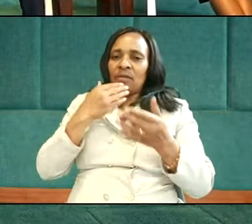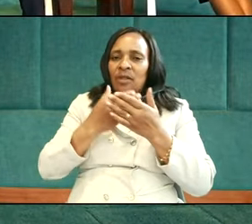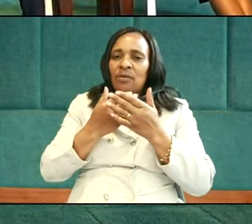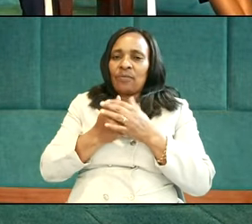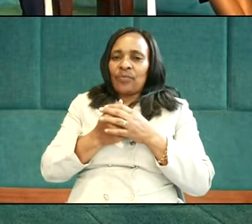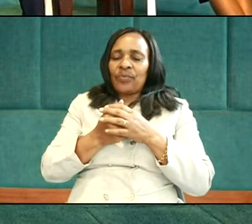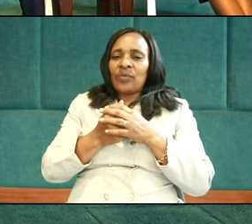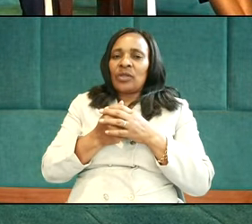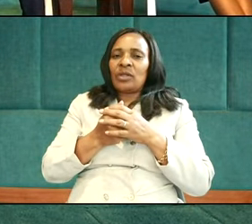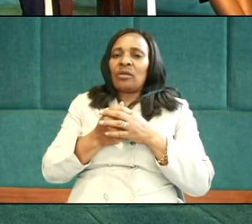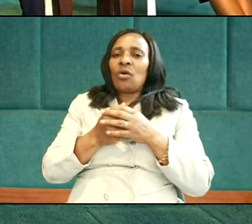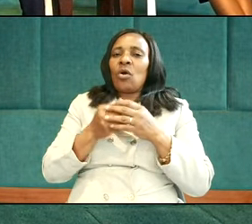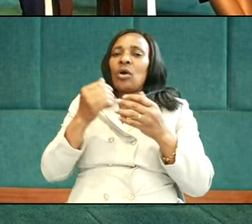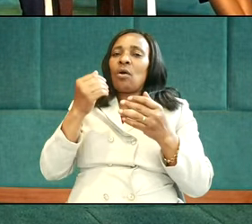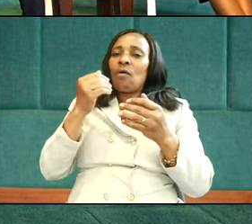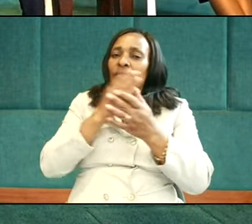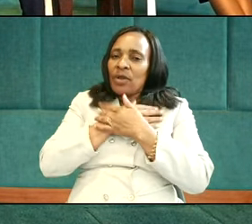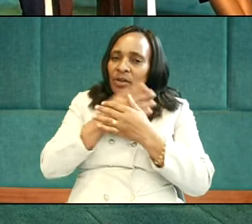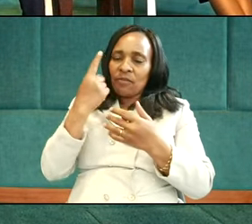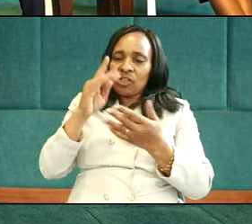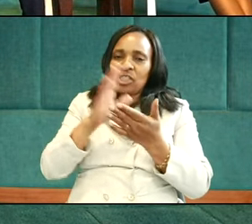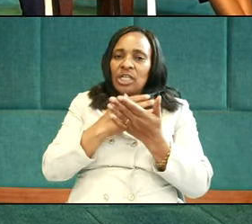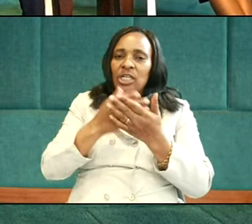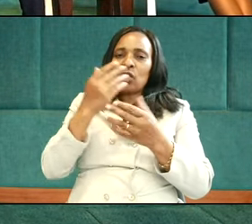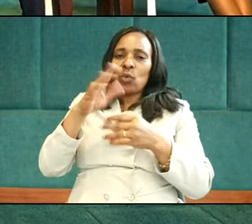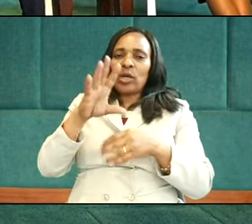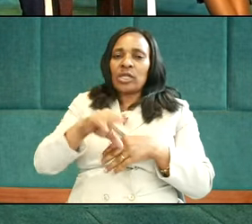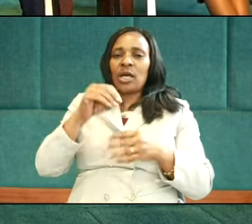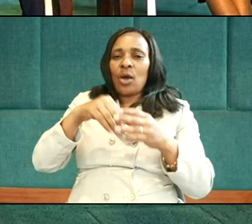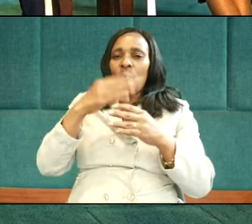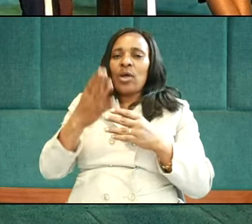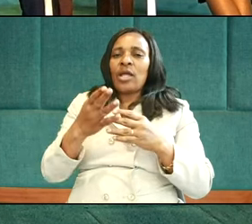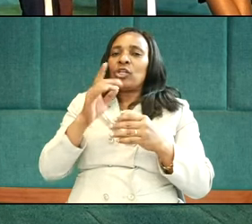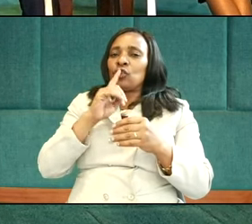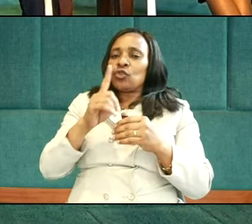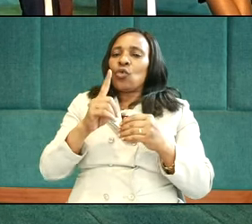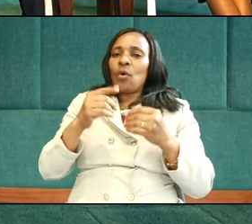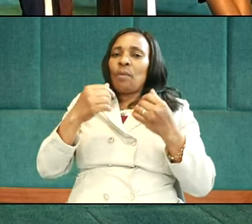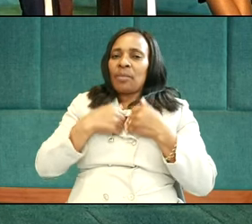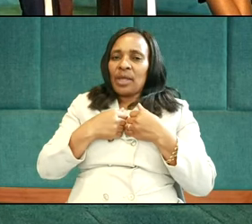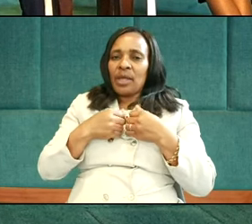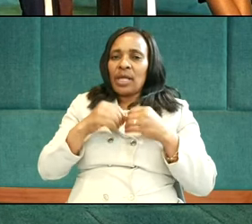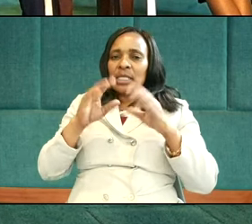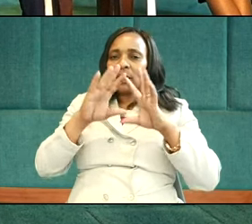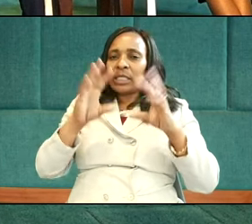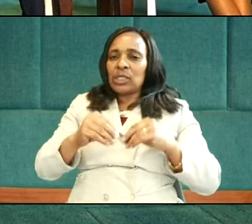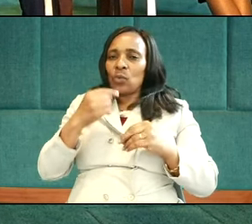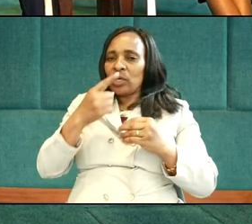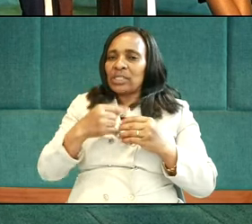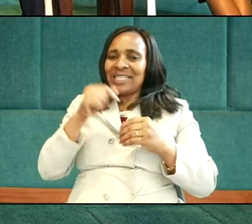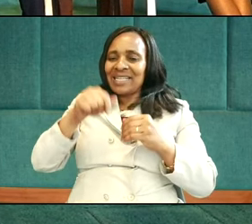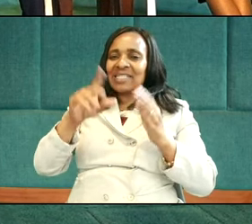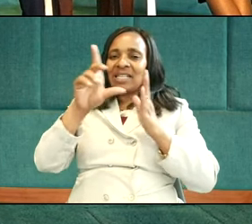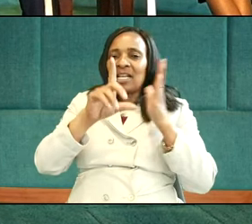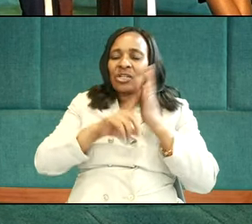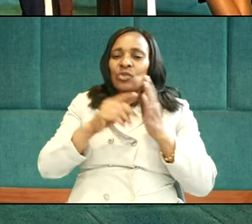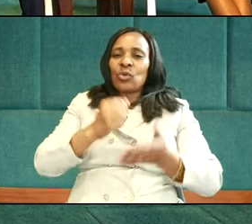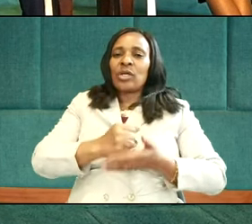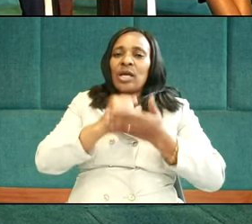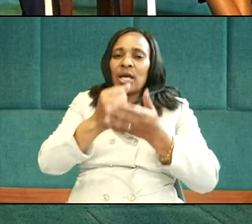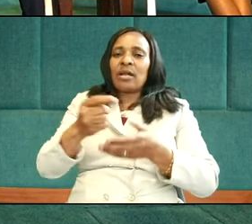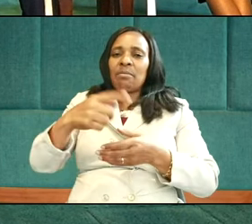Nelson, and thank you, everyone, for sharing your takeaway. So we'll just summarize and say that this lesson will help